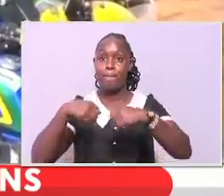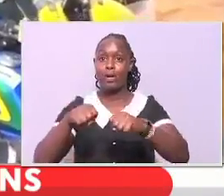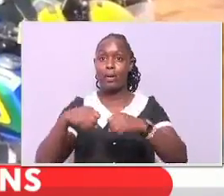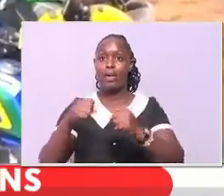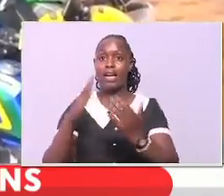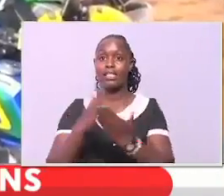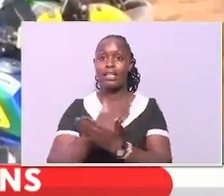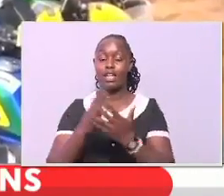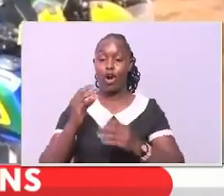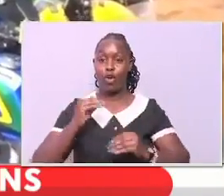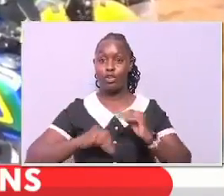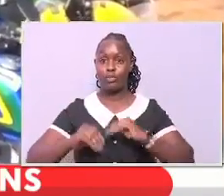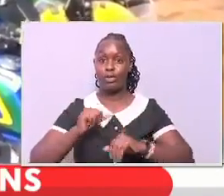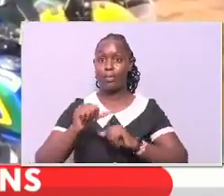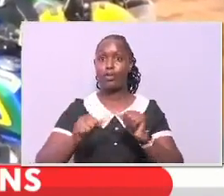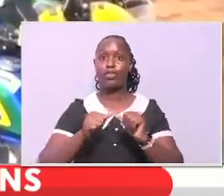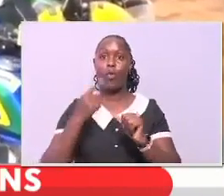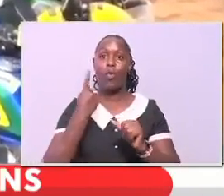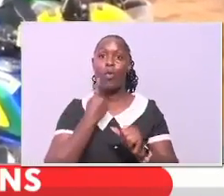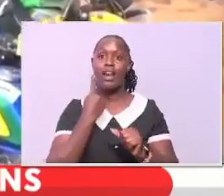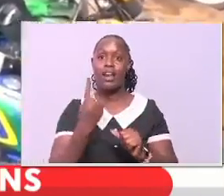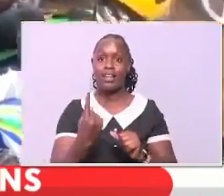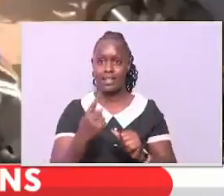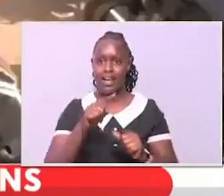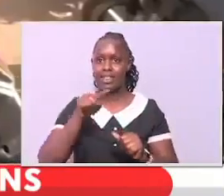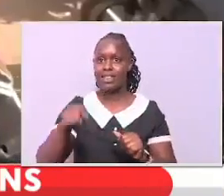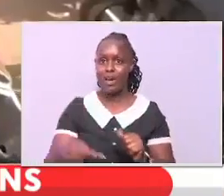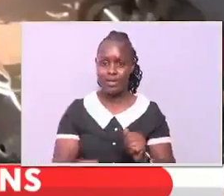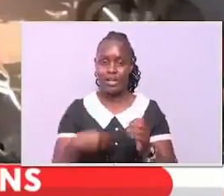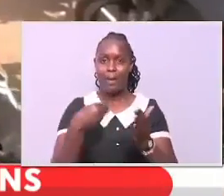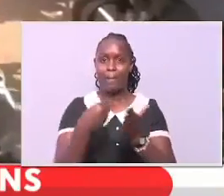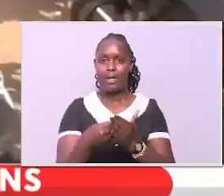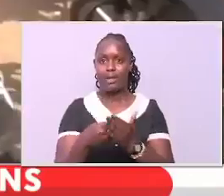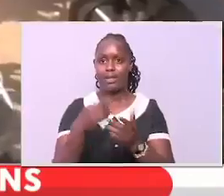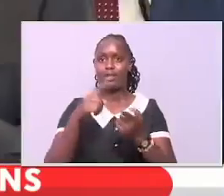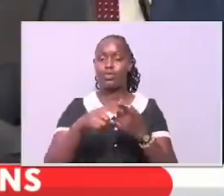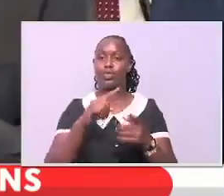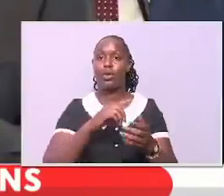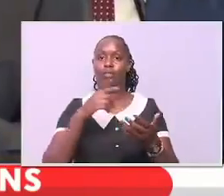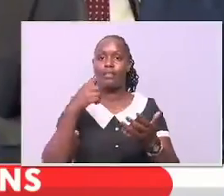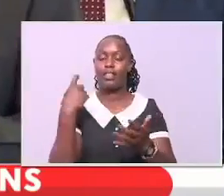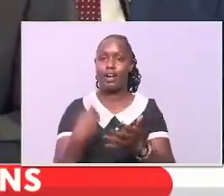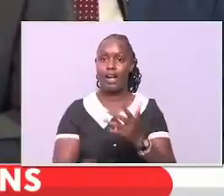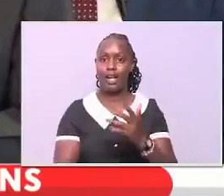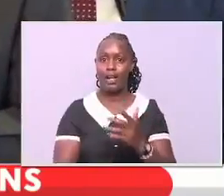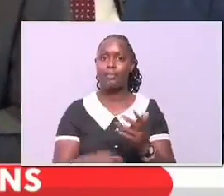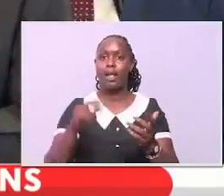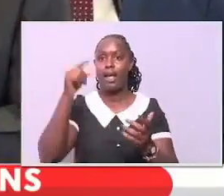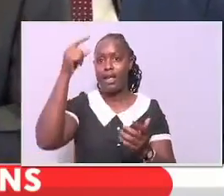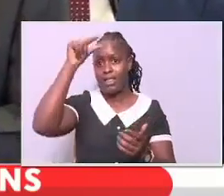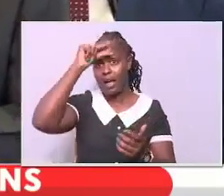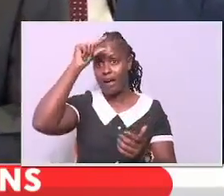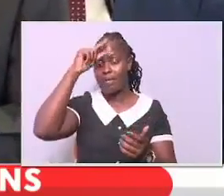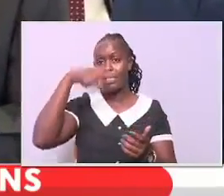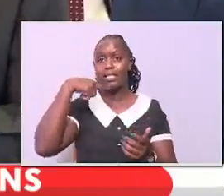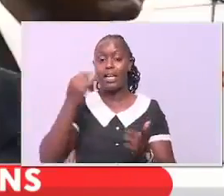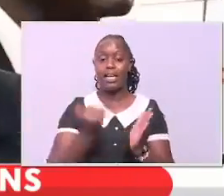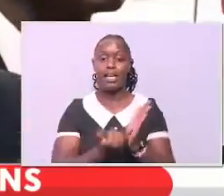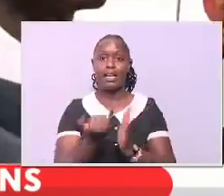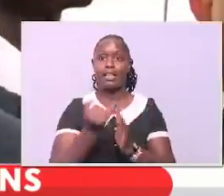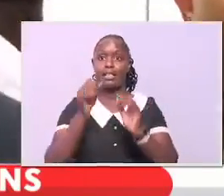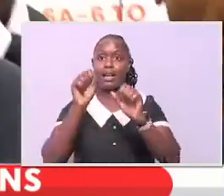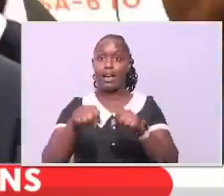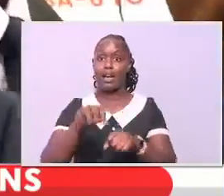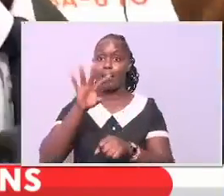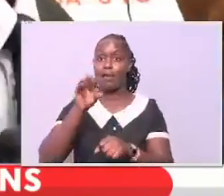100,000 shillings to the National Revenue per month the government records this could be increased by 40% if certain